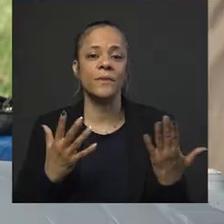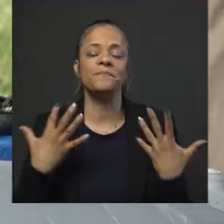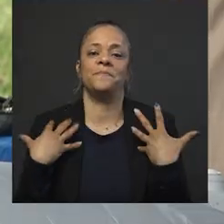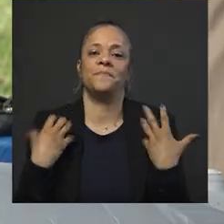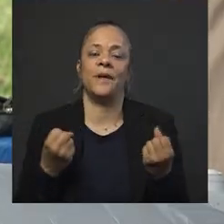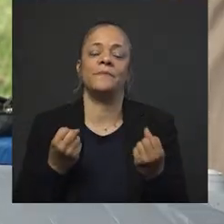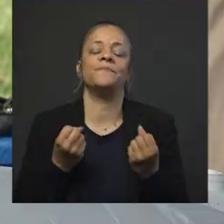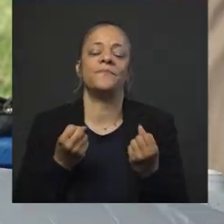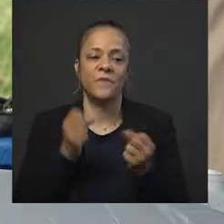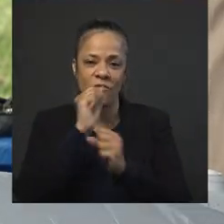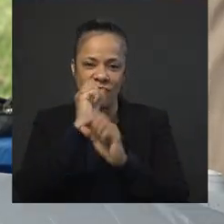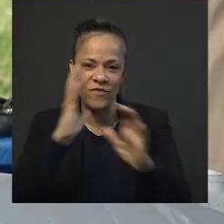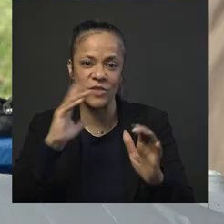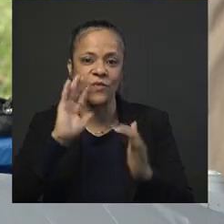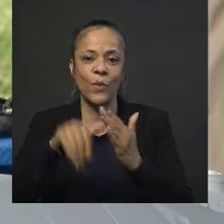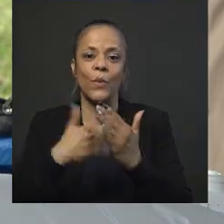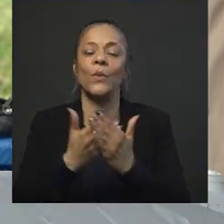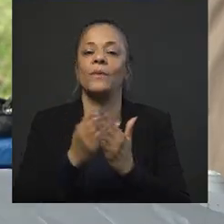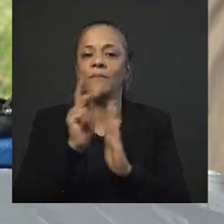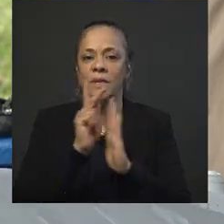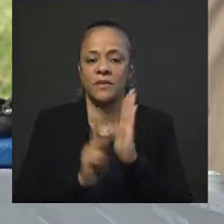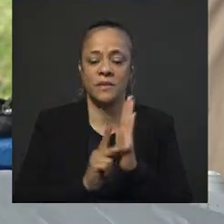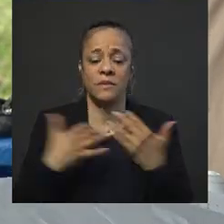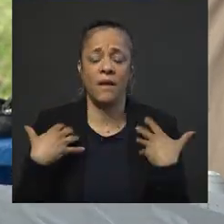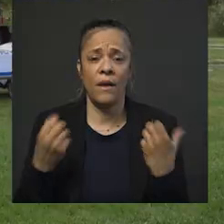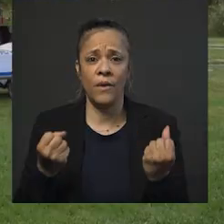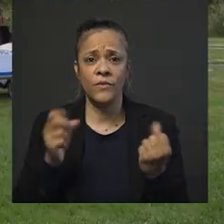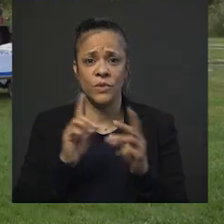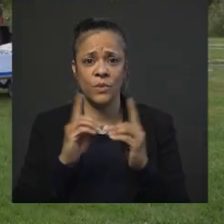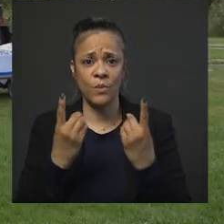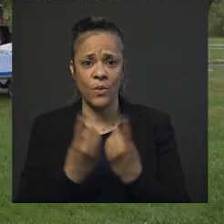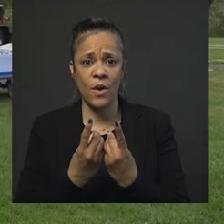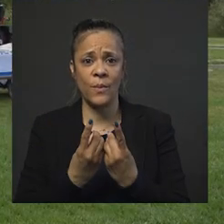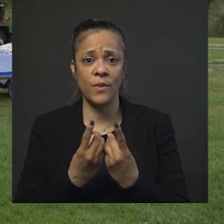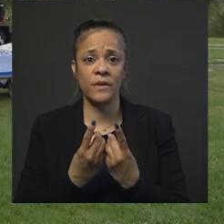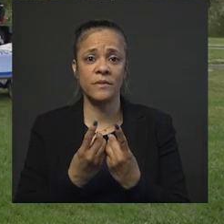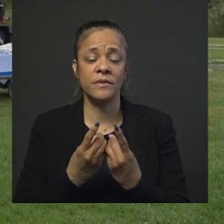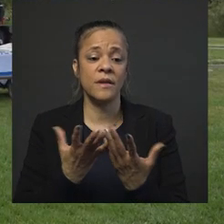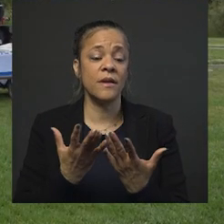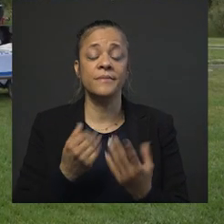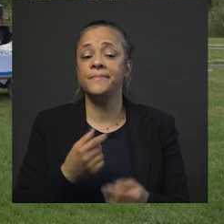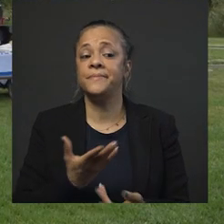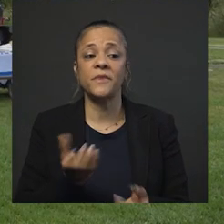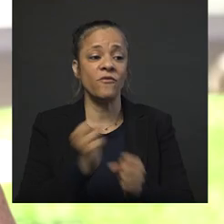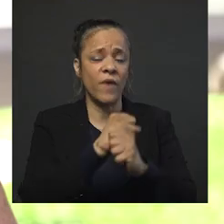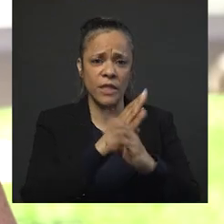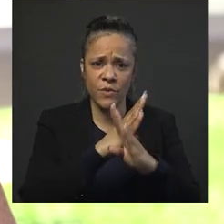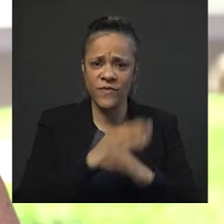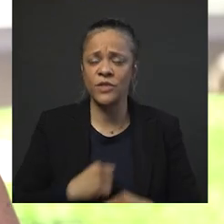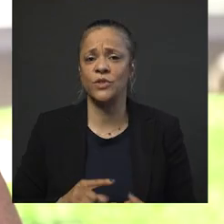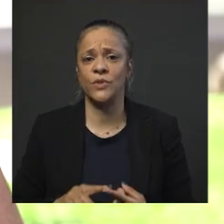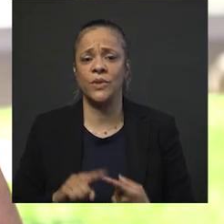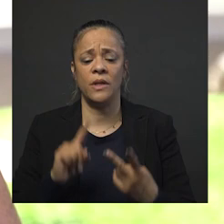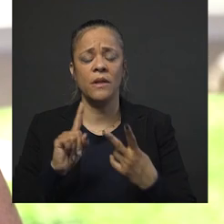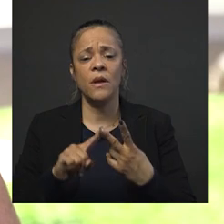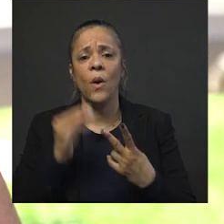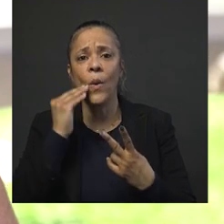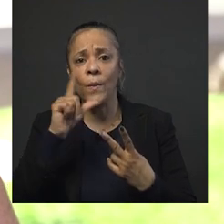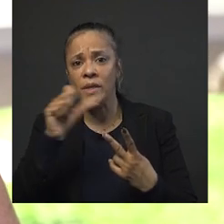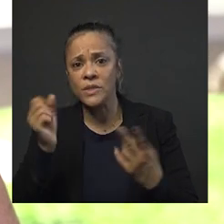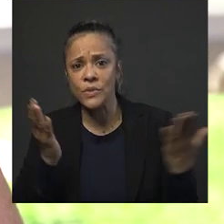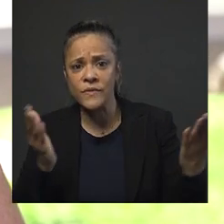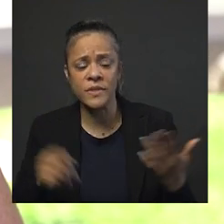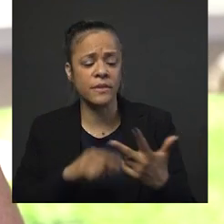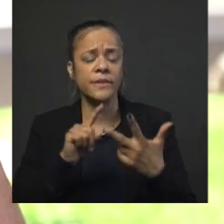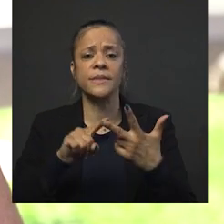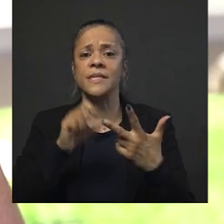we practice a vision of health in all policies so that the health department is at the table, whether it's violence